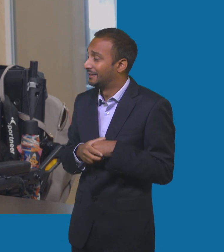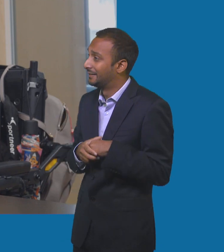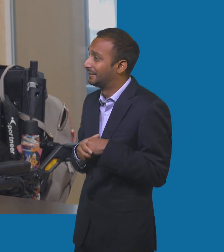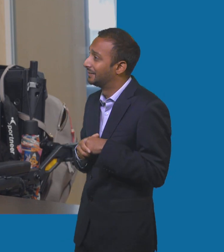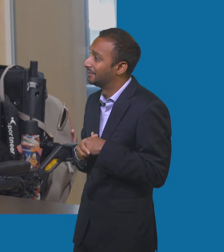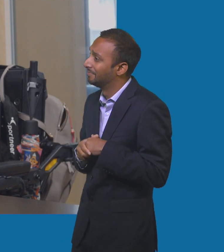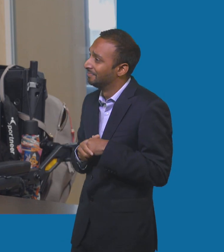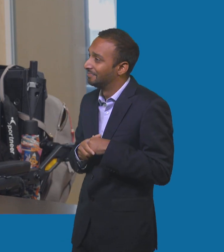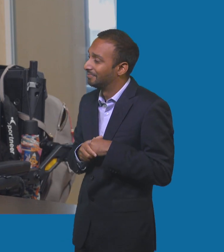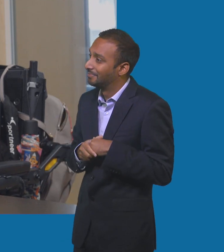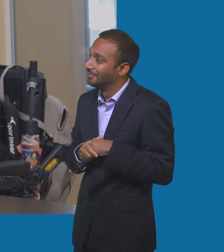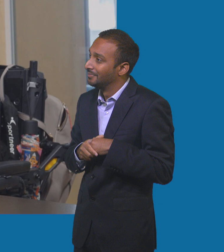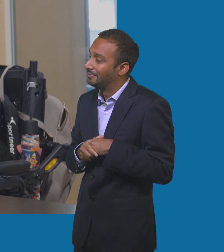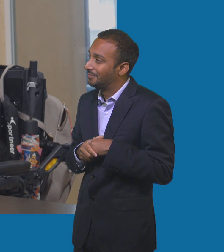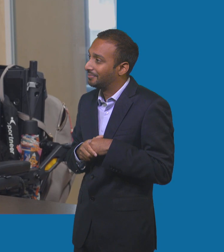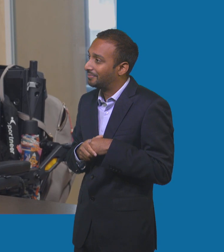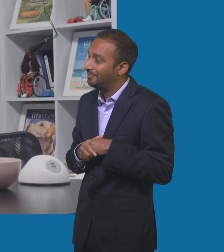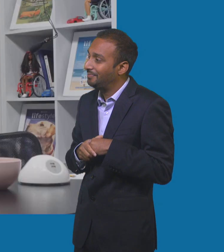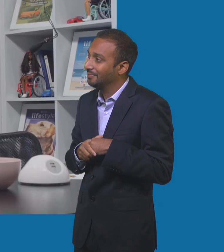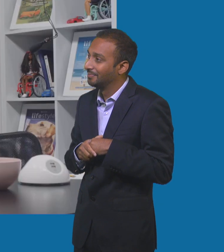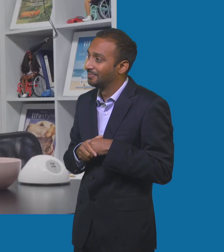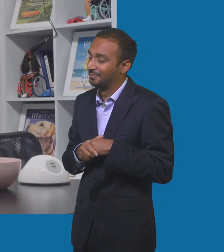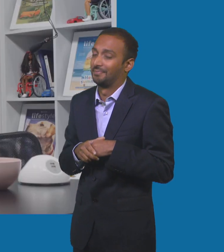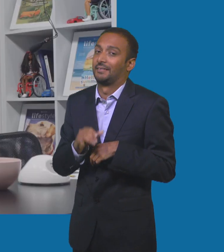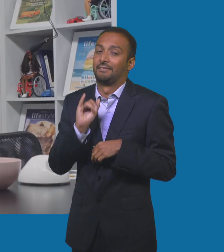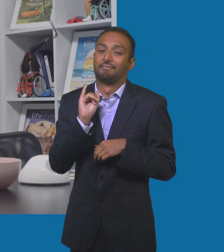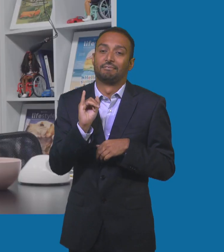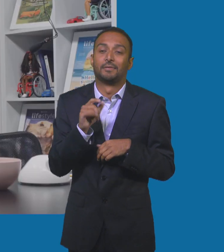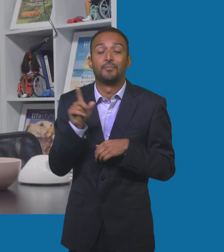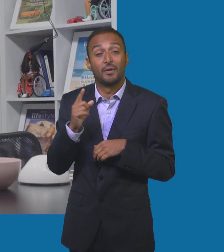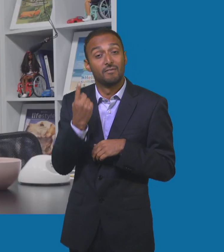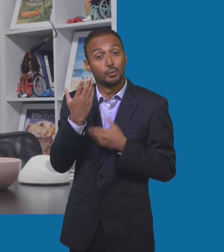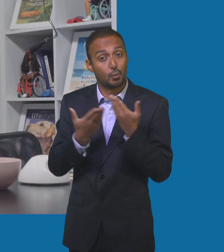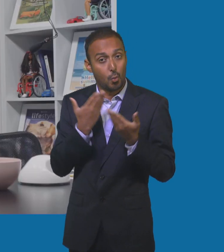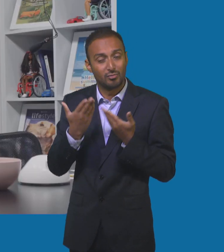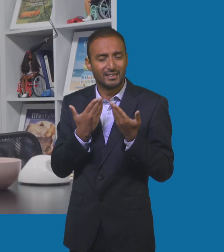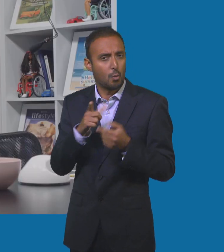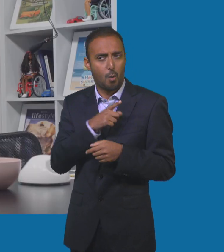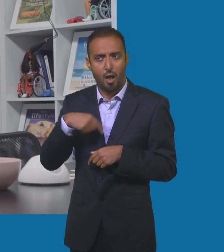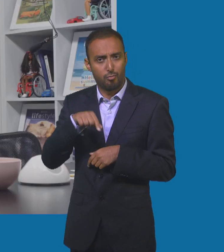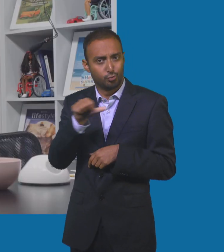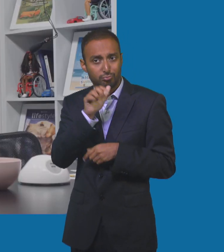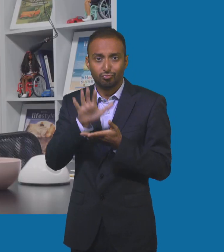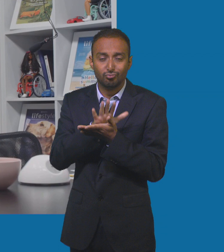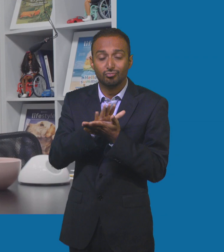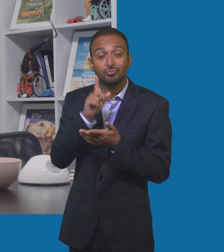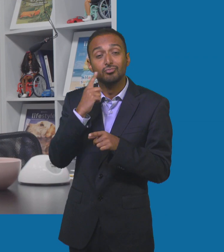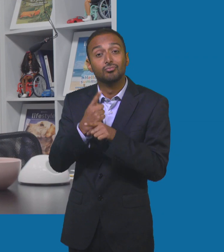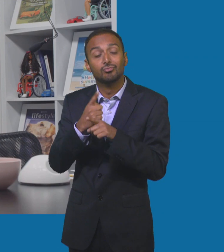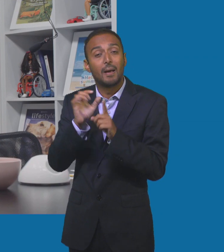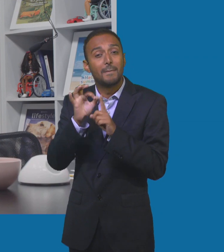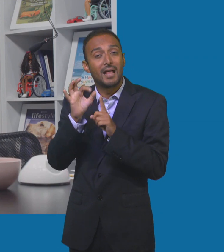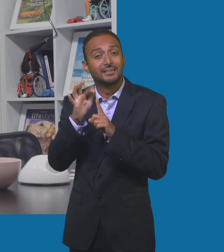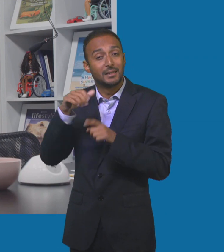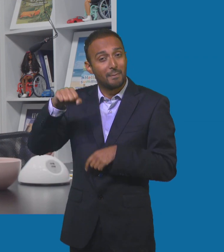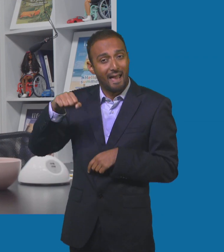serious trouble. Oh dear. So the first story this week, for reasons to be cheerful, is talking about plastic bags. So I don't know about you, Sam,